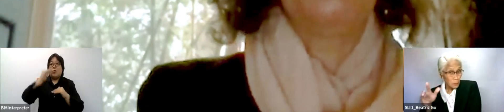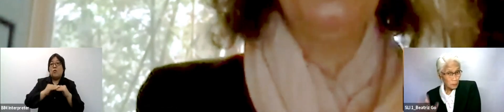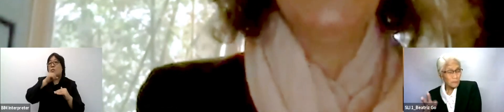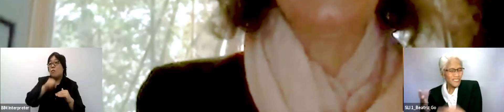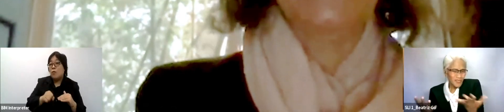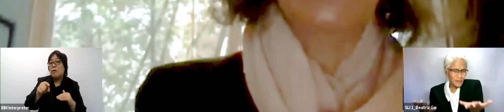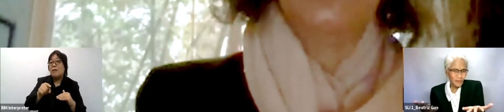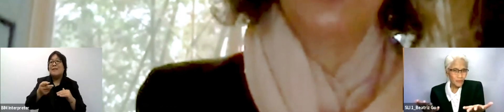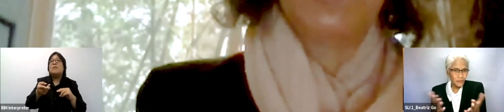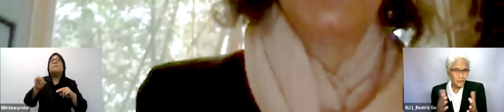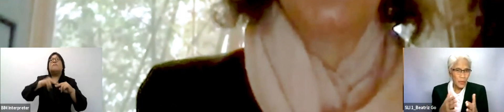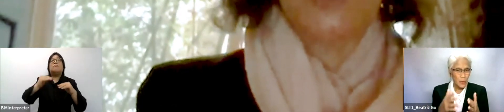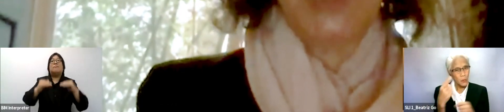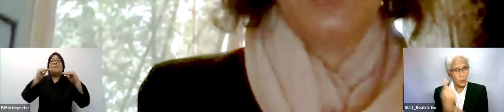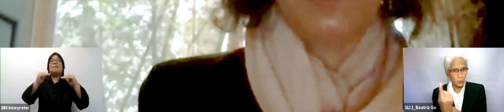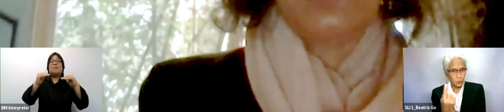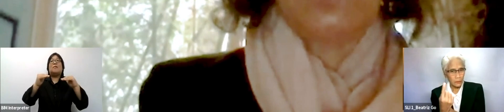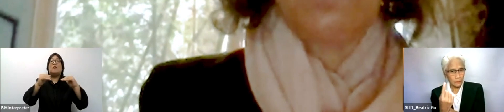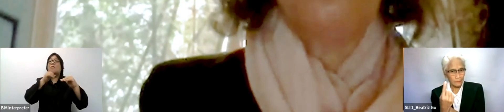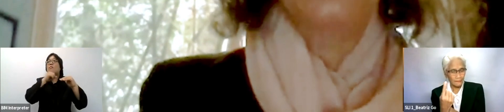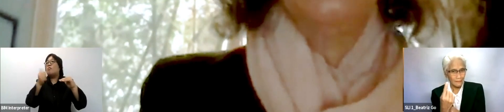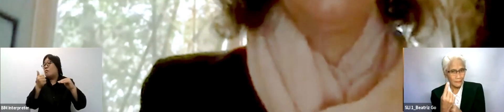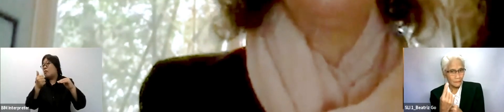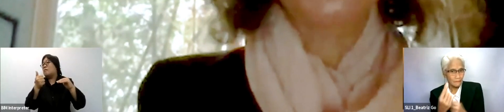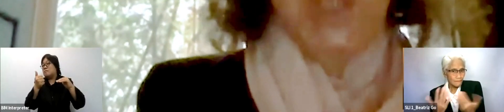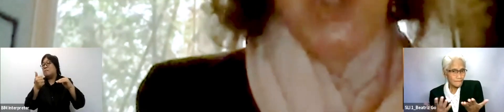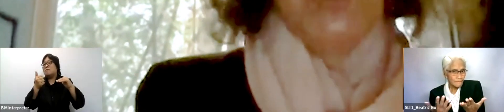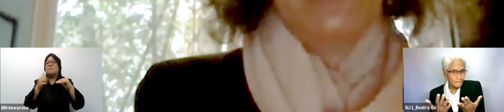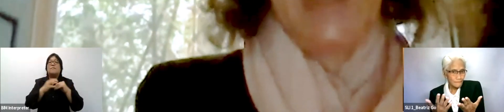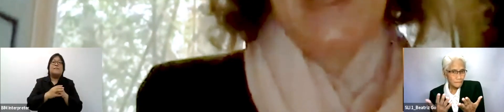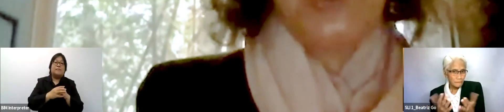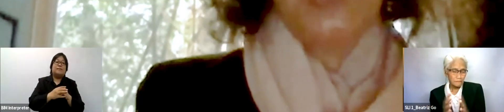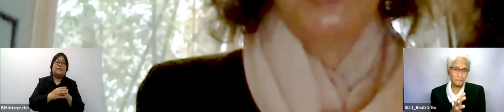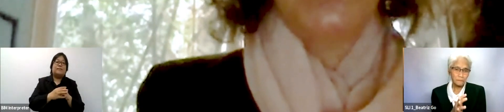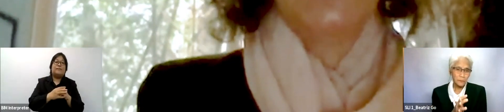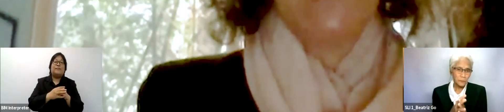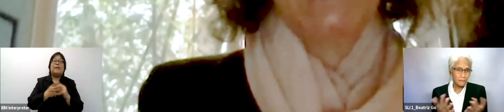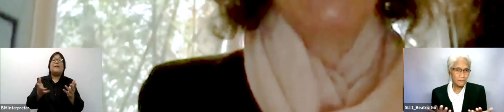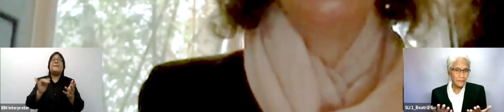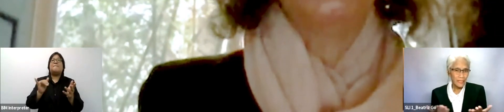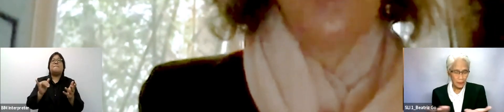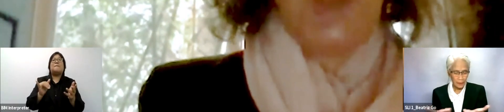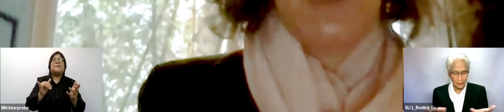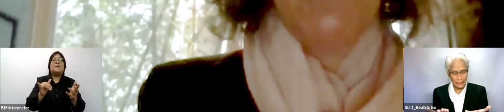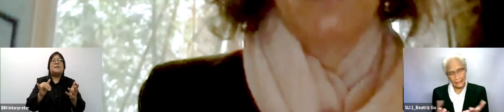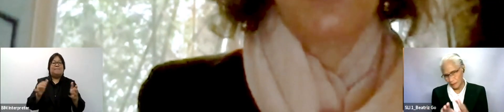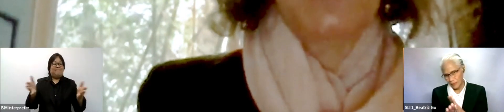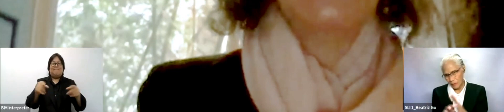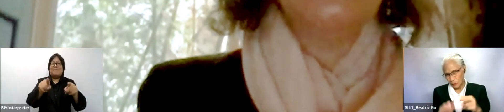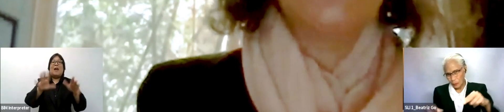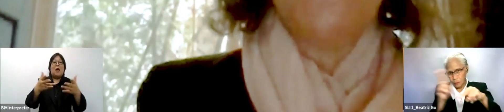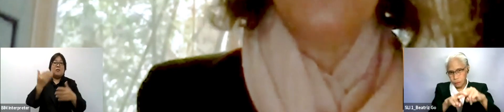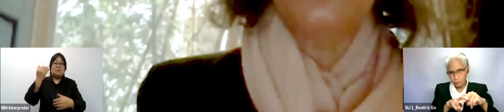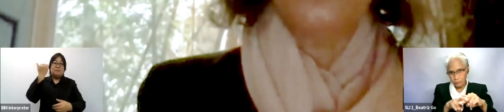not appropriately treated in the child justice system, the judiciary, the higher judiciary, decided to do something about it.